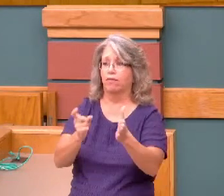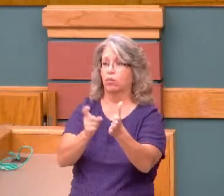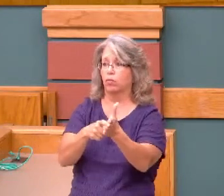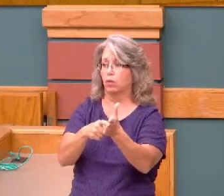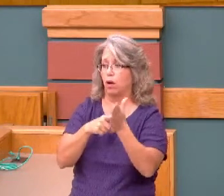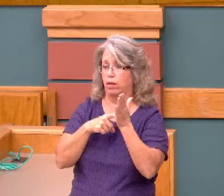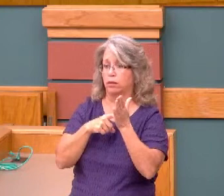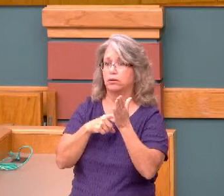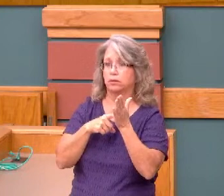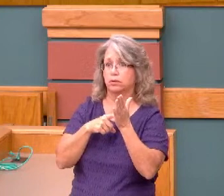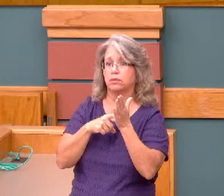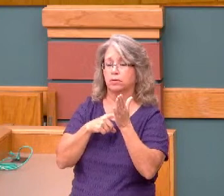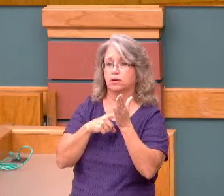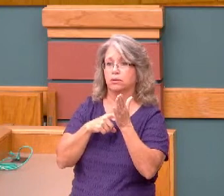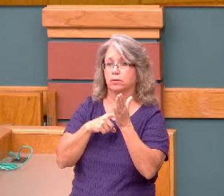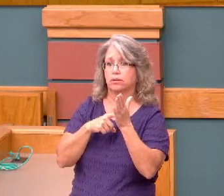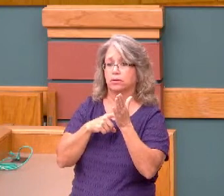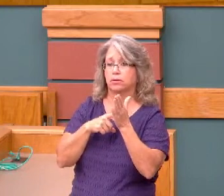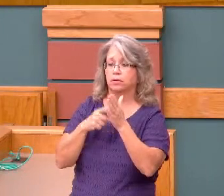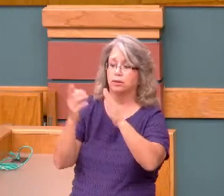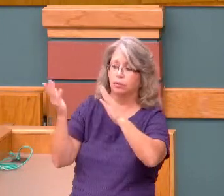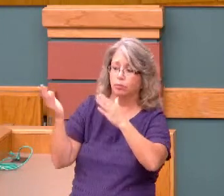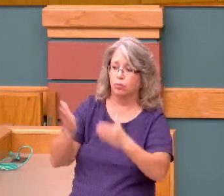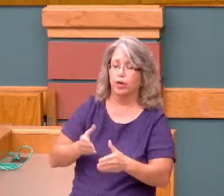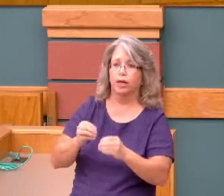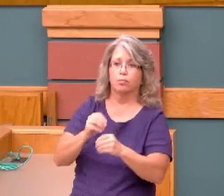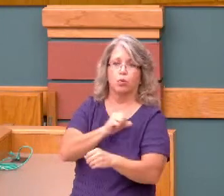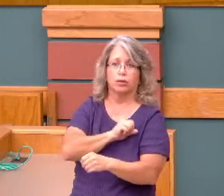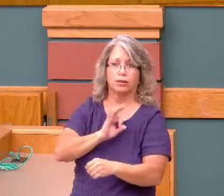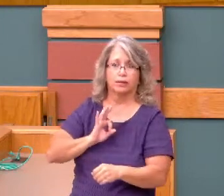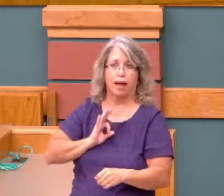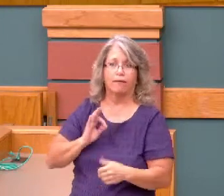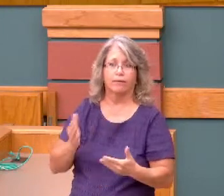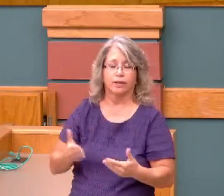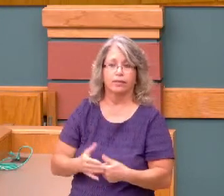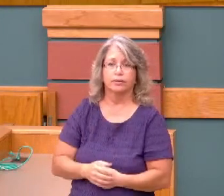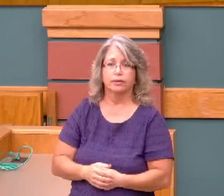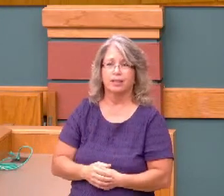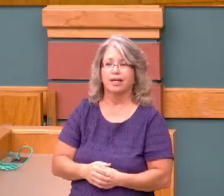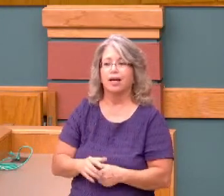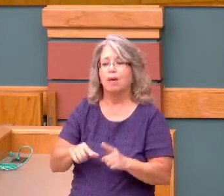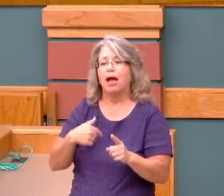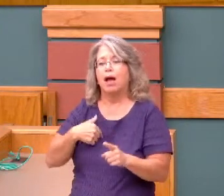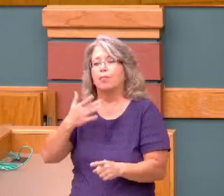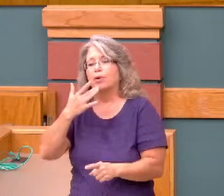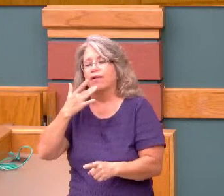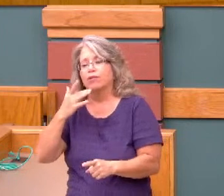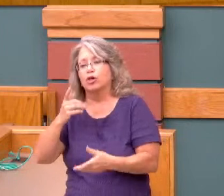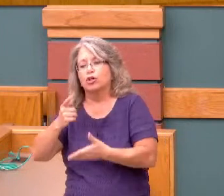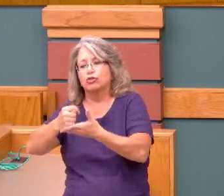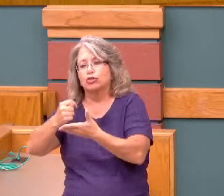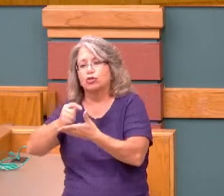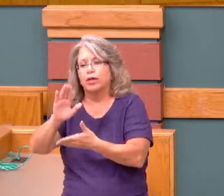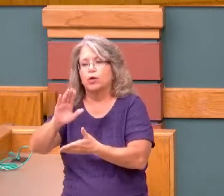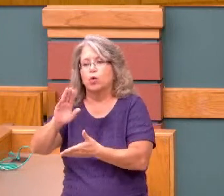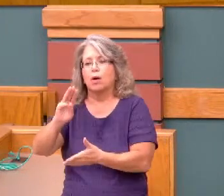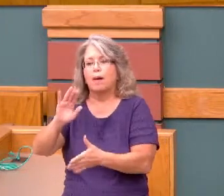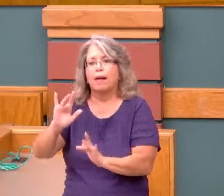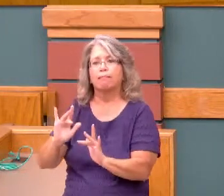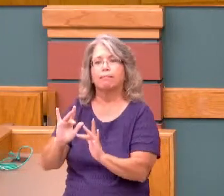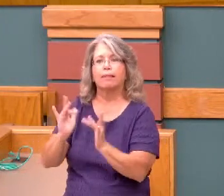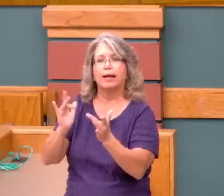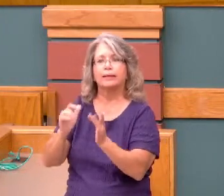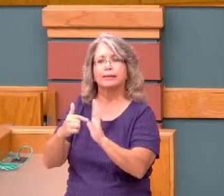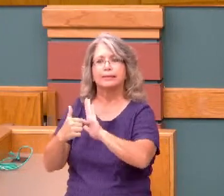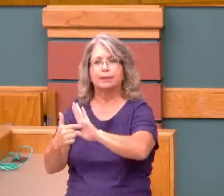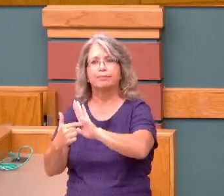community. But I'd much rather treat you for those mild to moderate symptoms And so please know that if